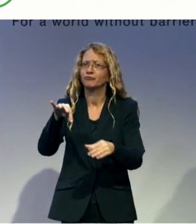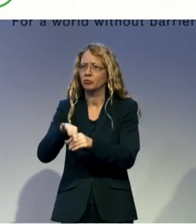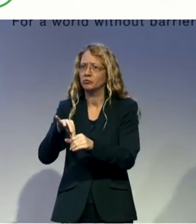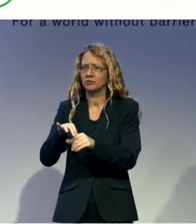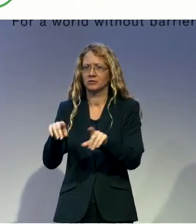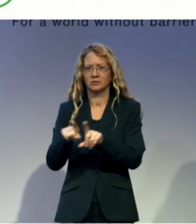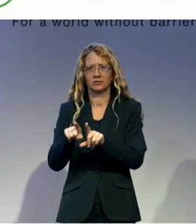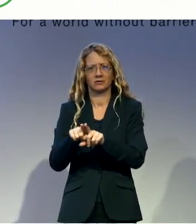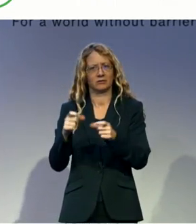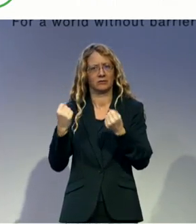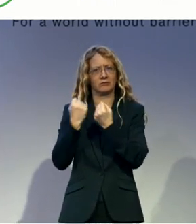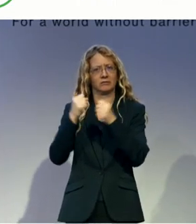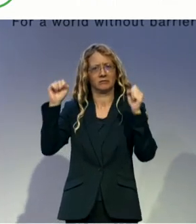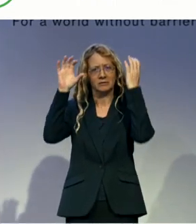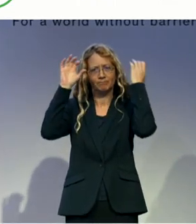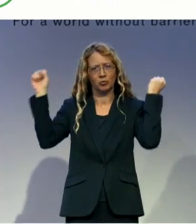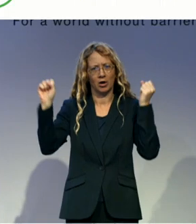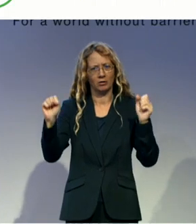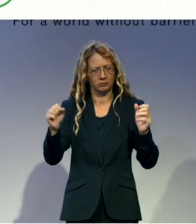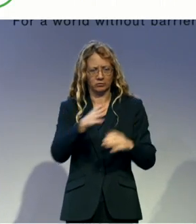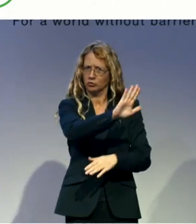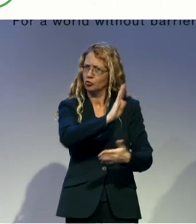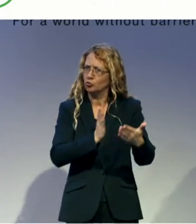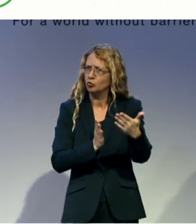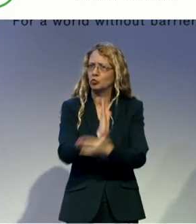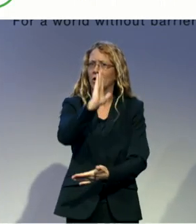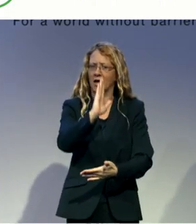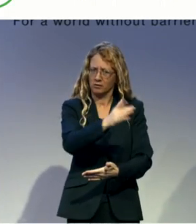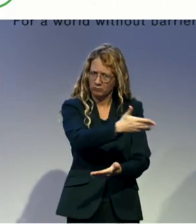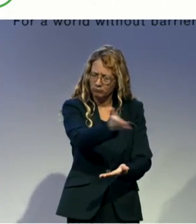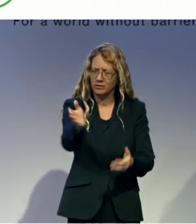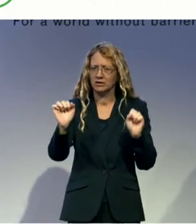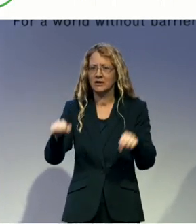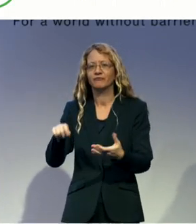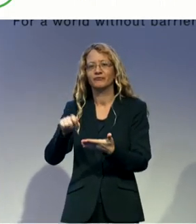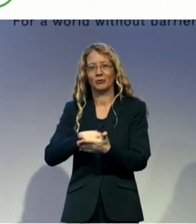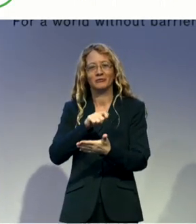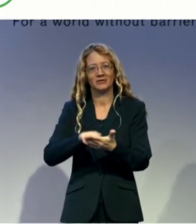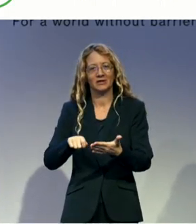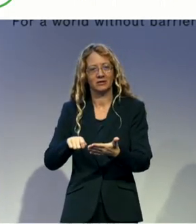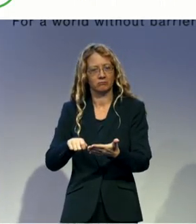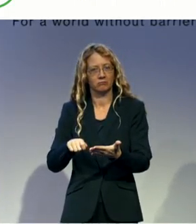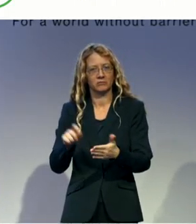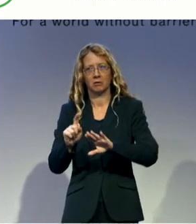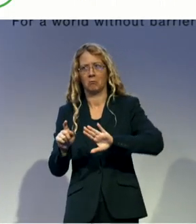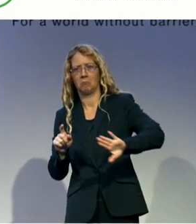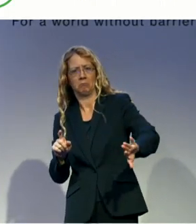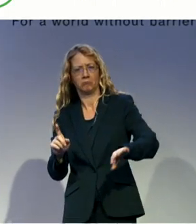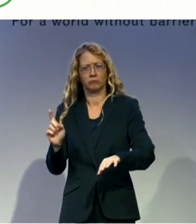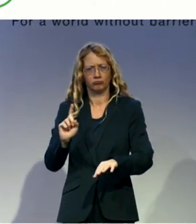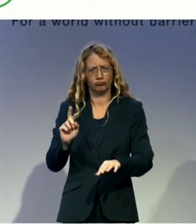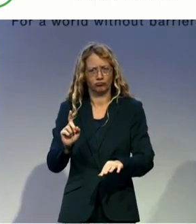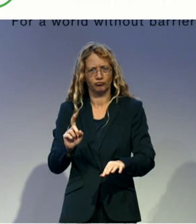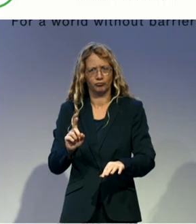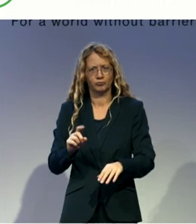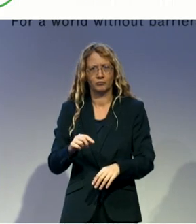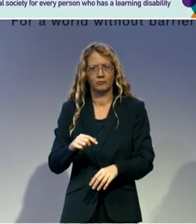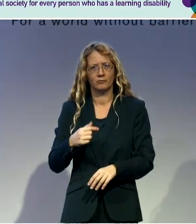to vote, is a fundamental part of having your voice for change and having your voice heard.